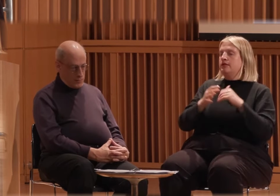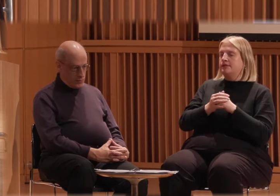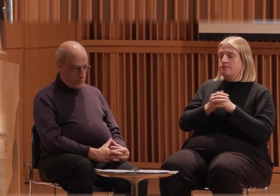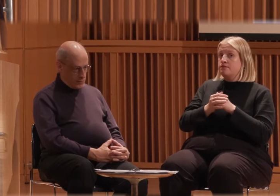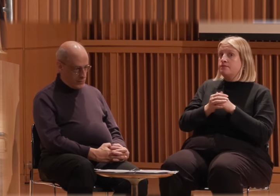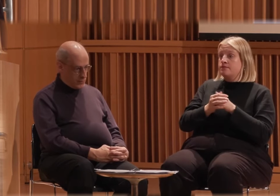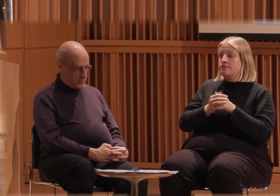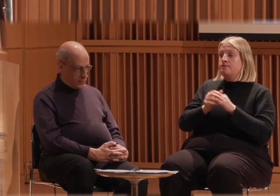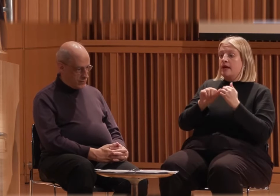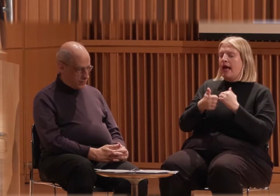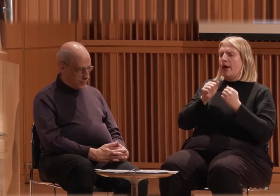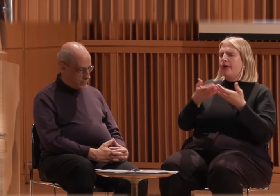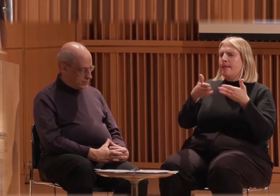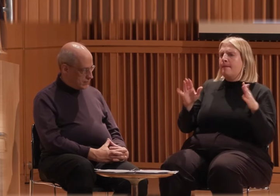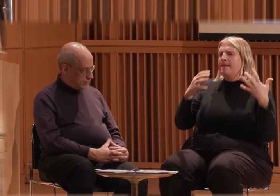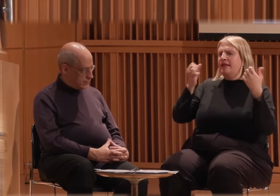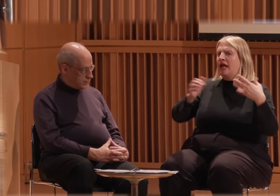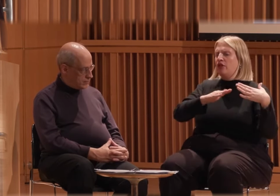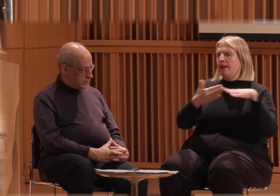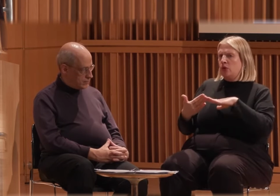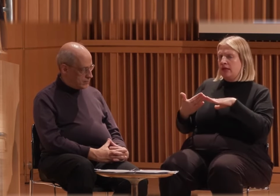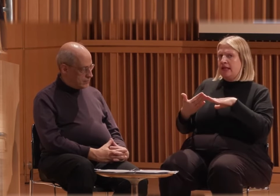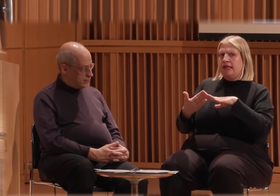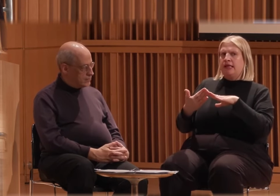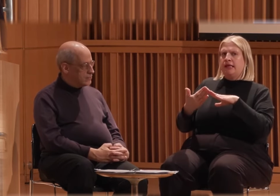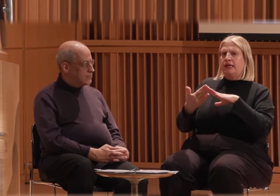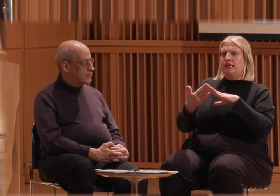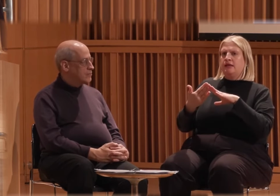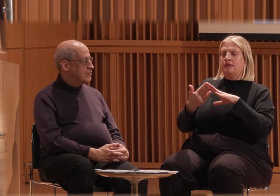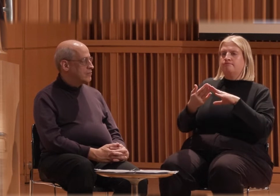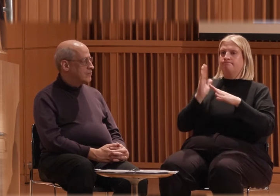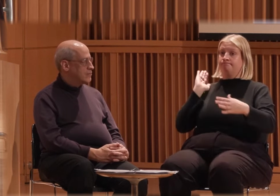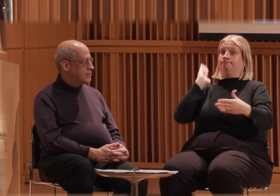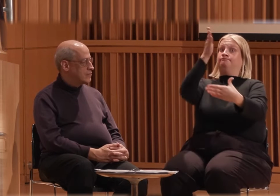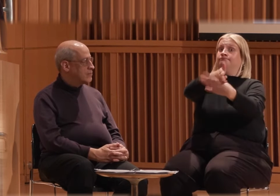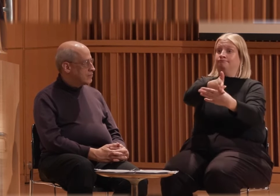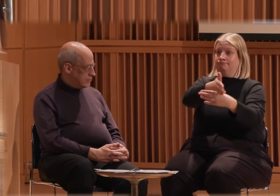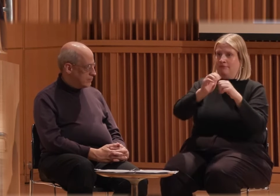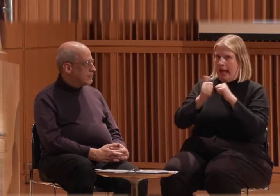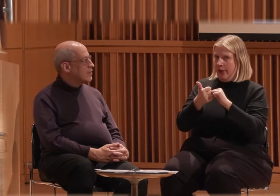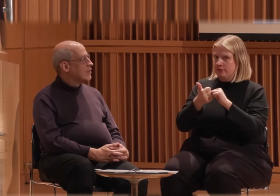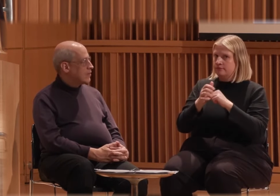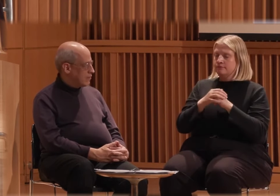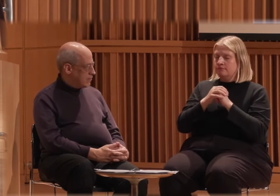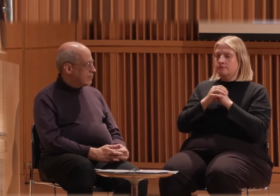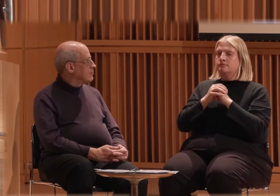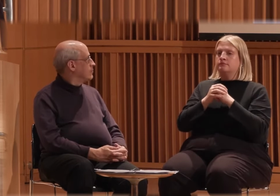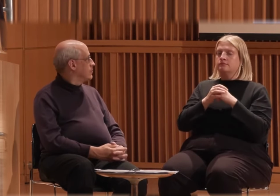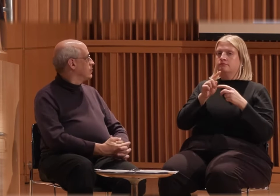that the public health community can make an intervention there? And